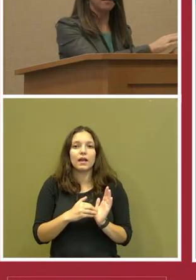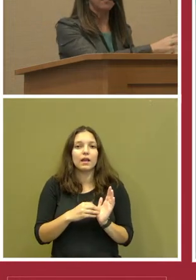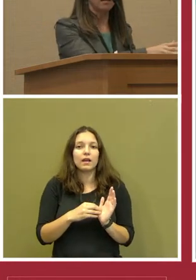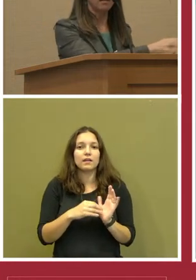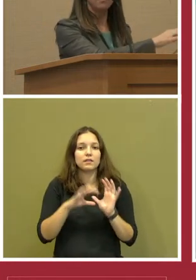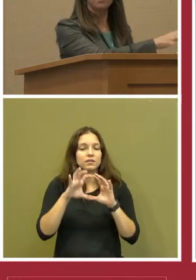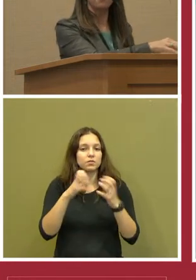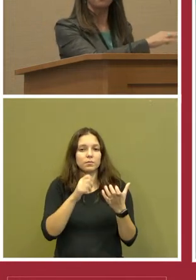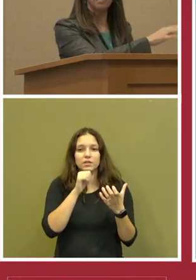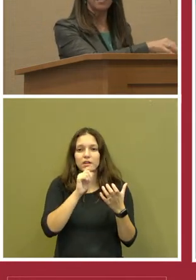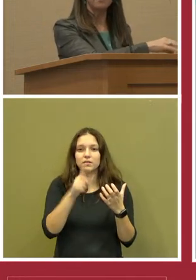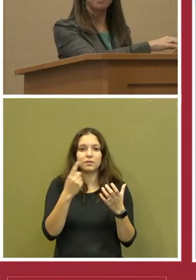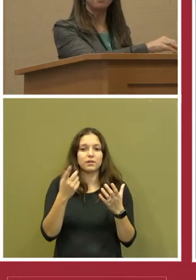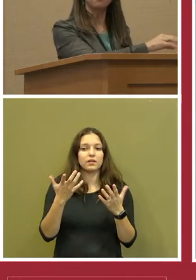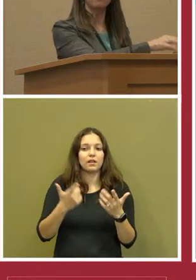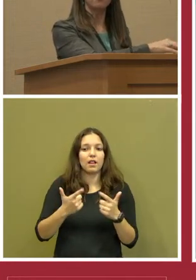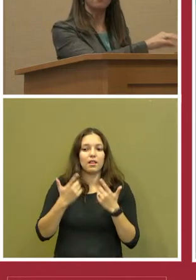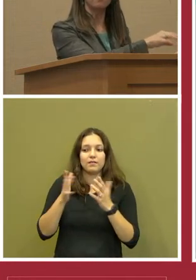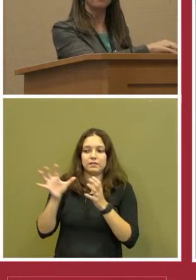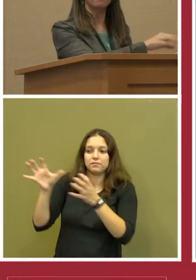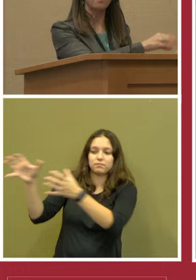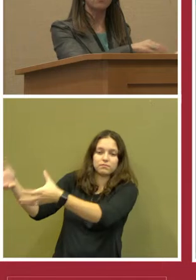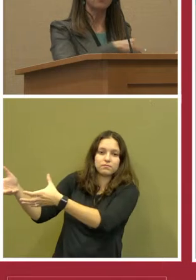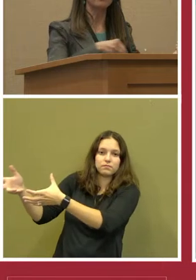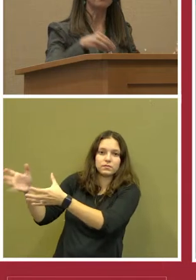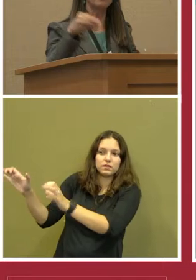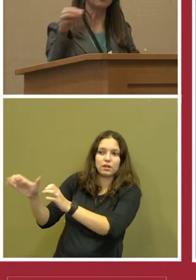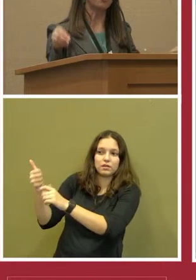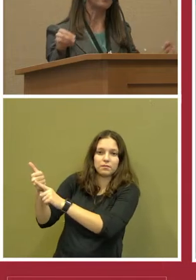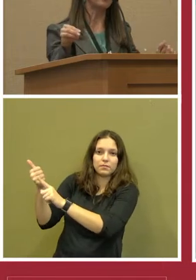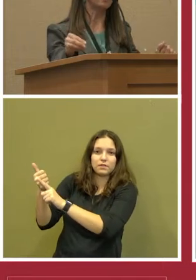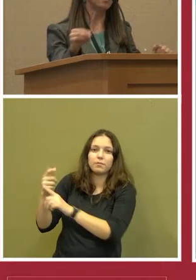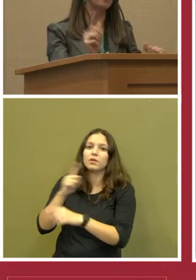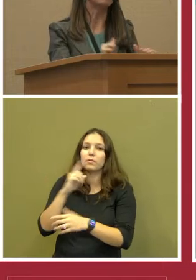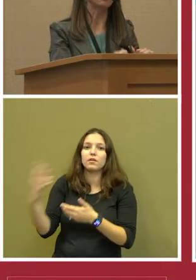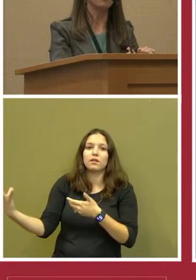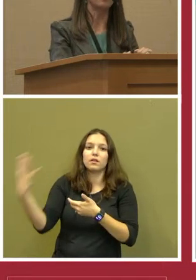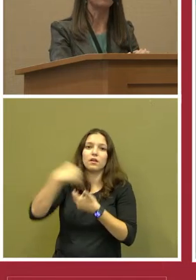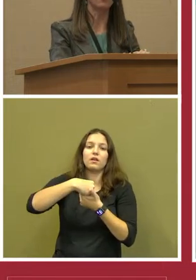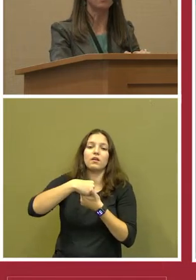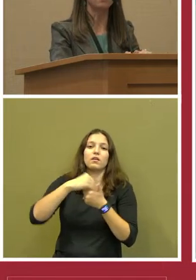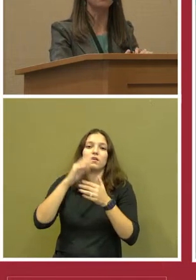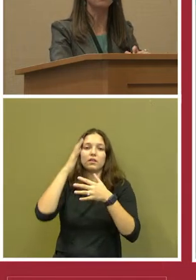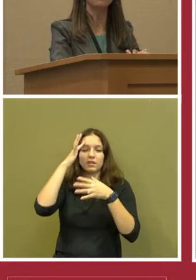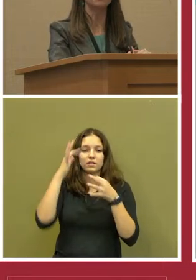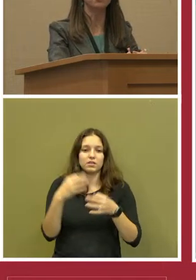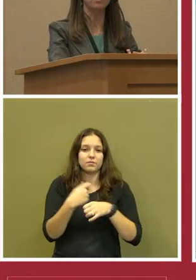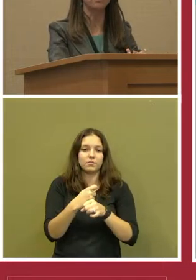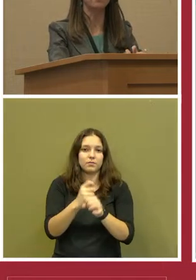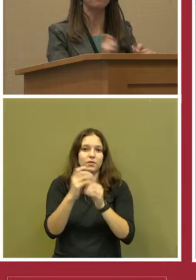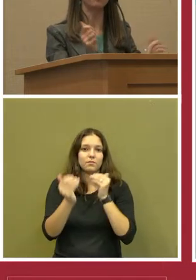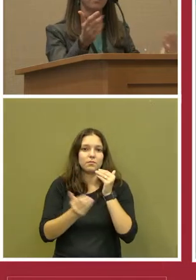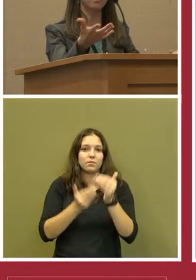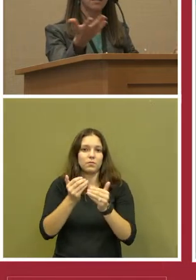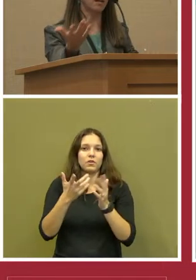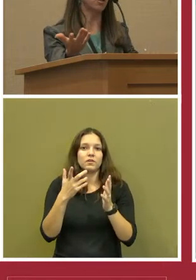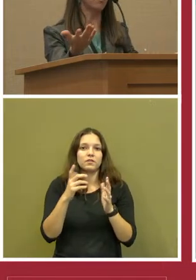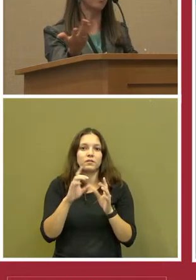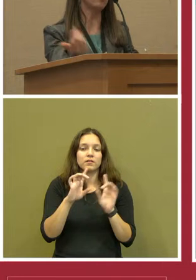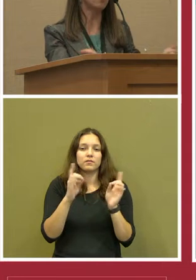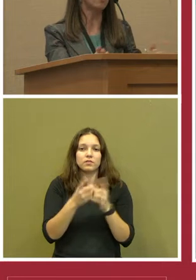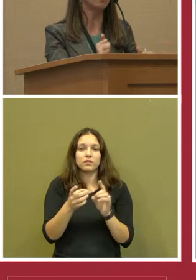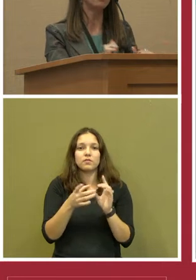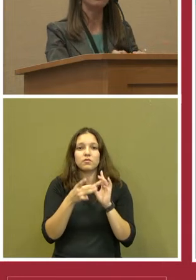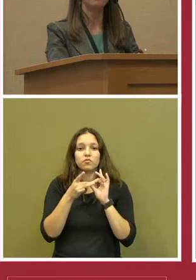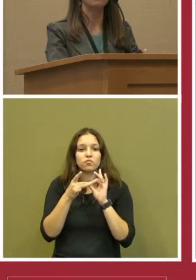something that lives on the side and does their own thing, but that they are really integrated into the decision-making processes of the district, that they have a direct connection